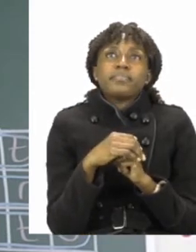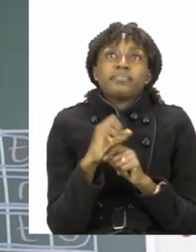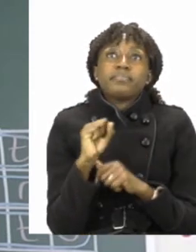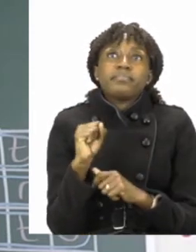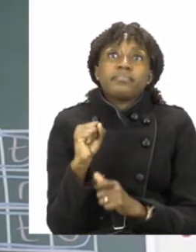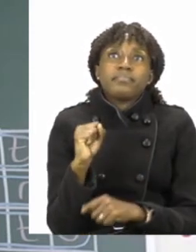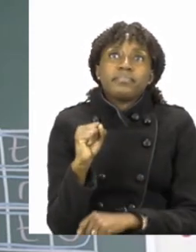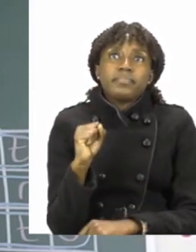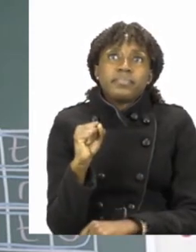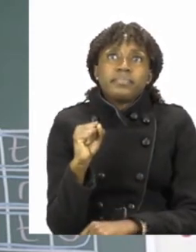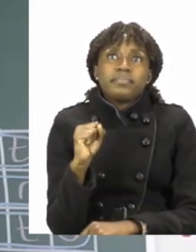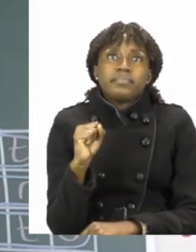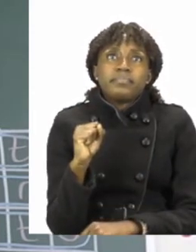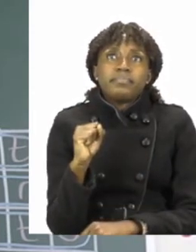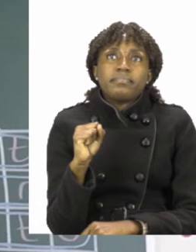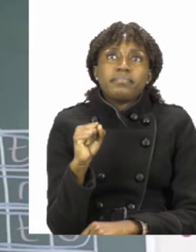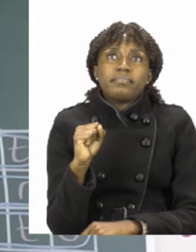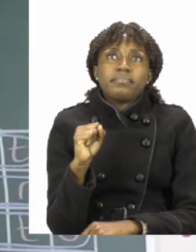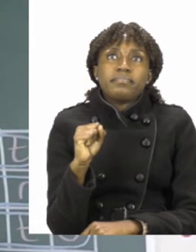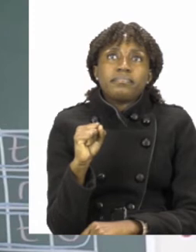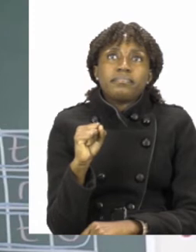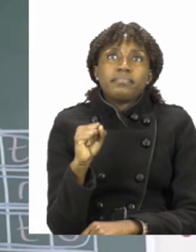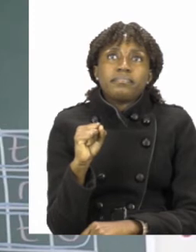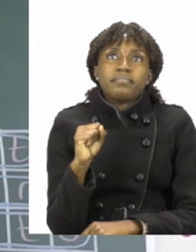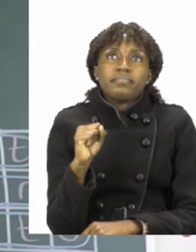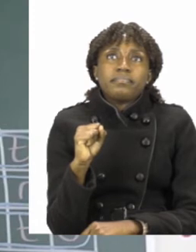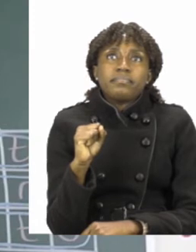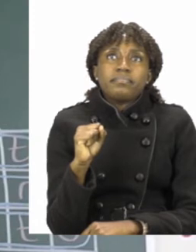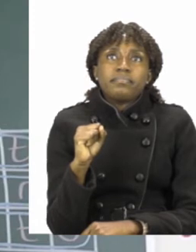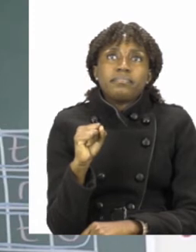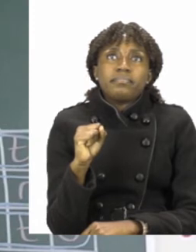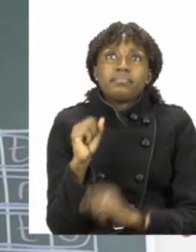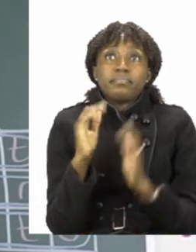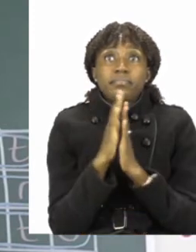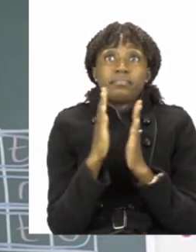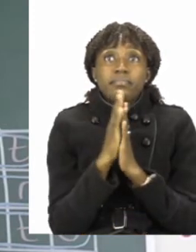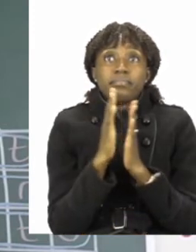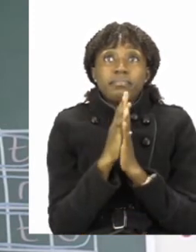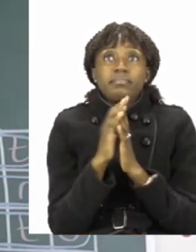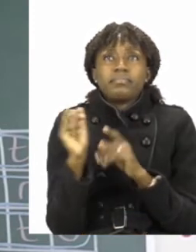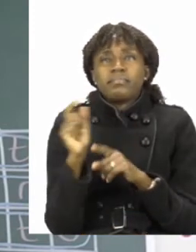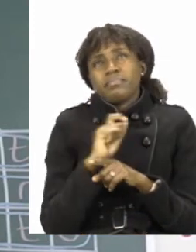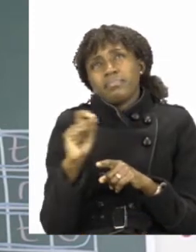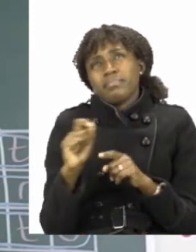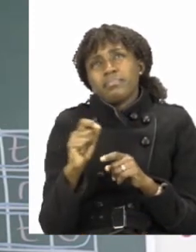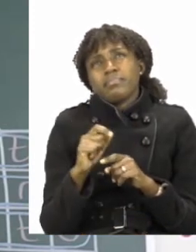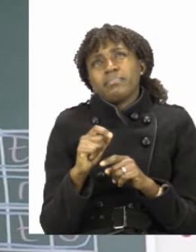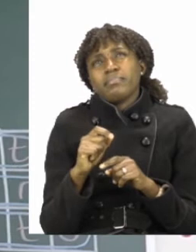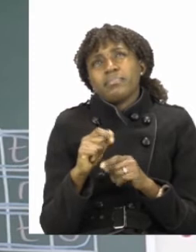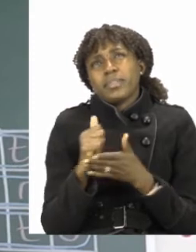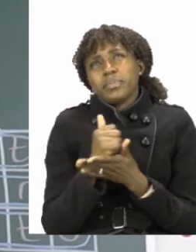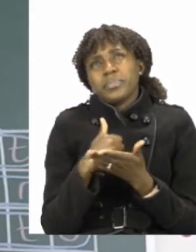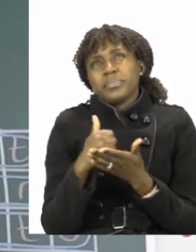round and round. Good job. Make sure that the back is not too big and the front is